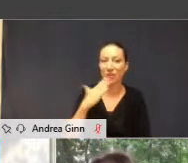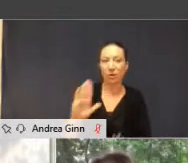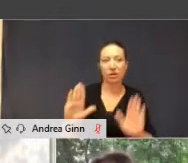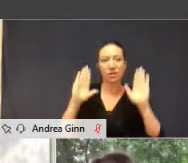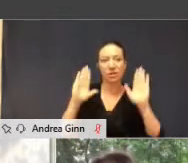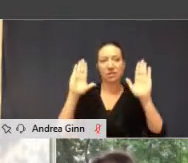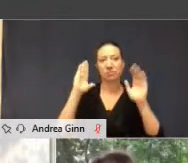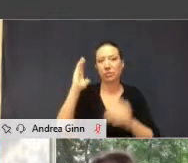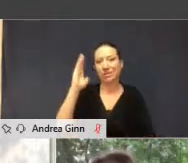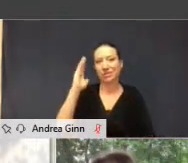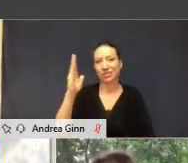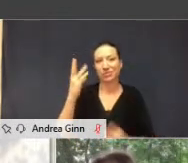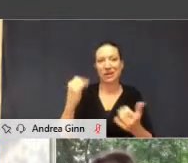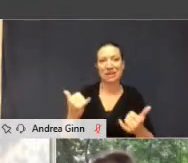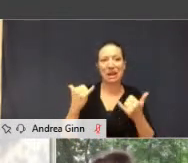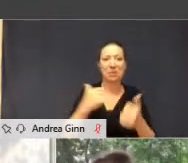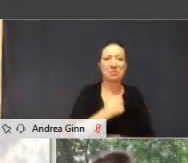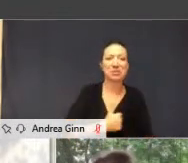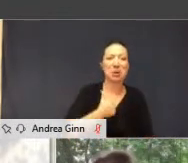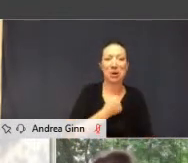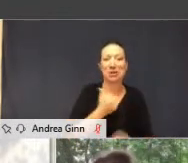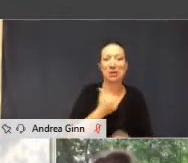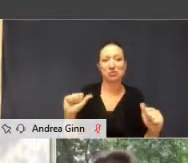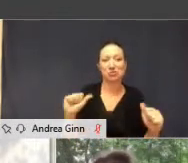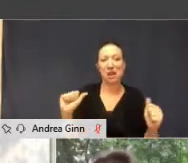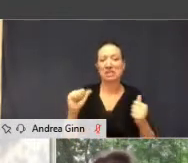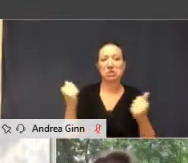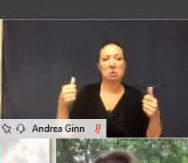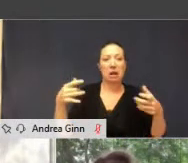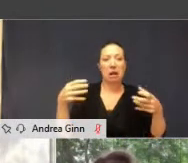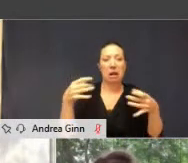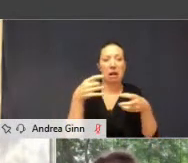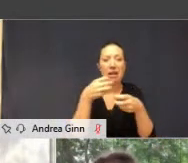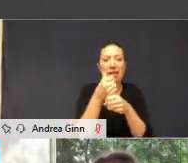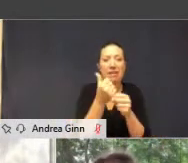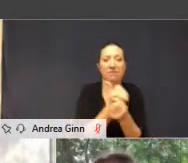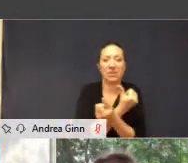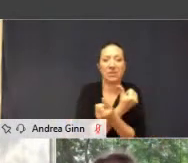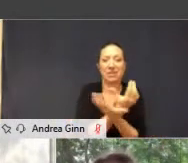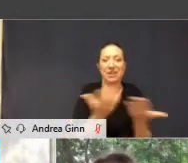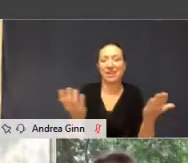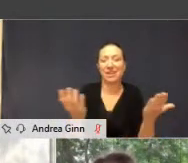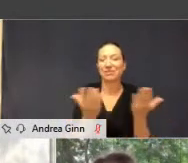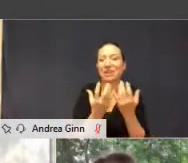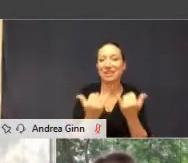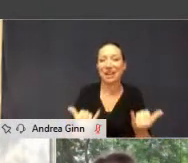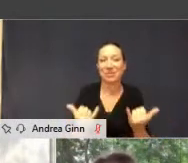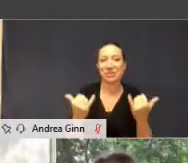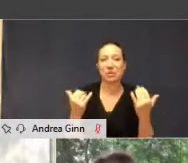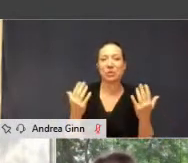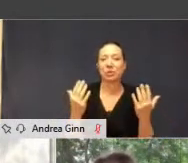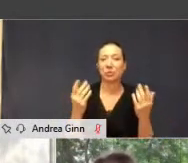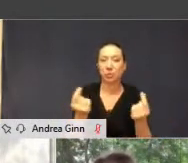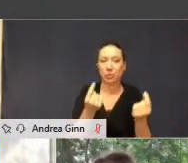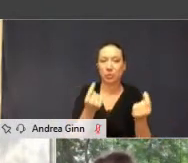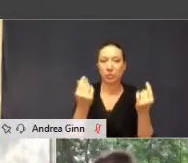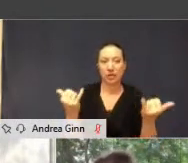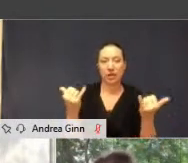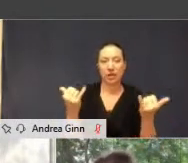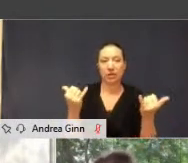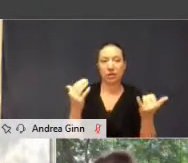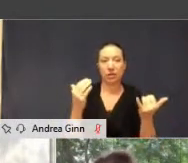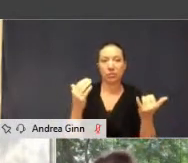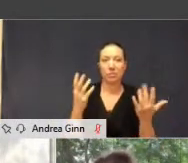short. We're jamming so much into our reduced schedule this year. So members, we'll now go to, we're about a half